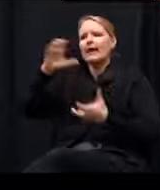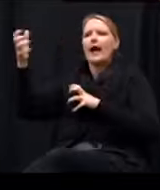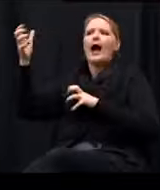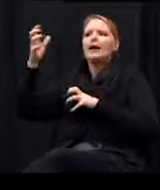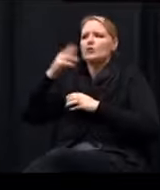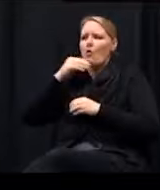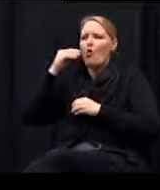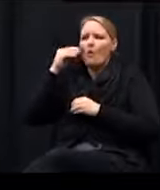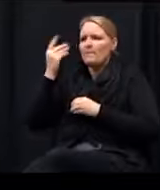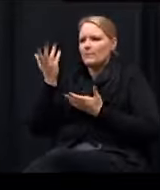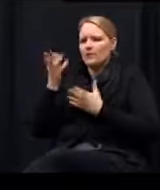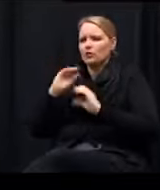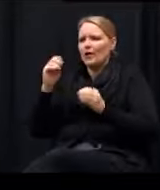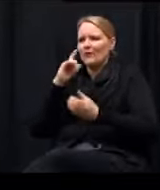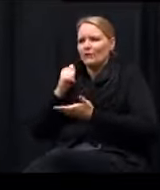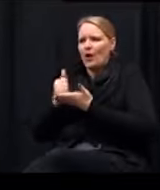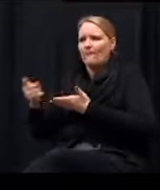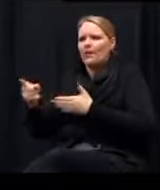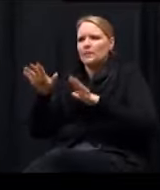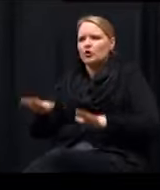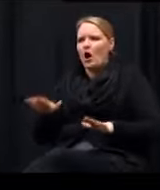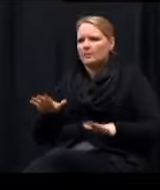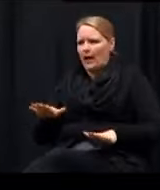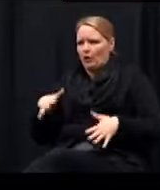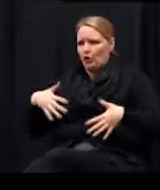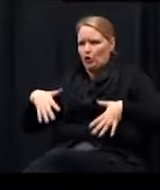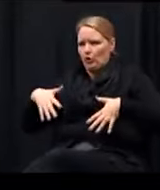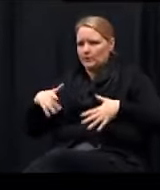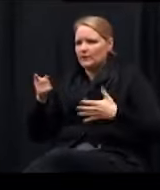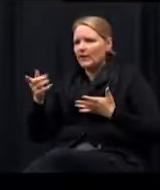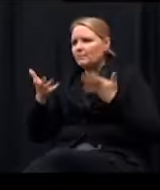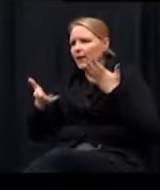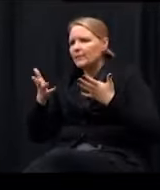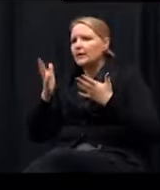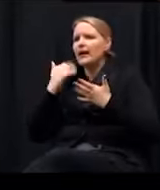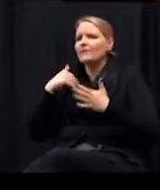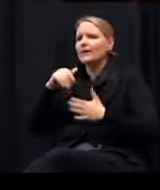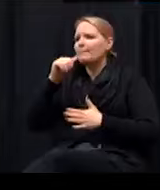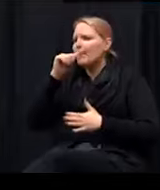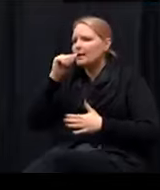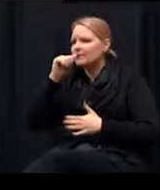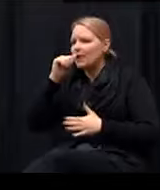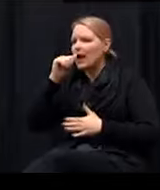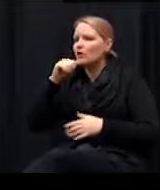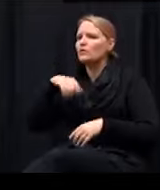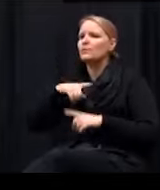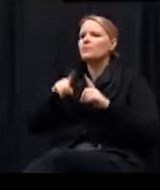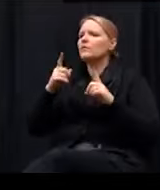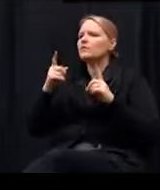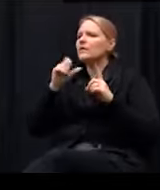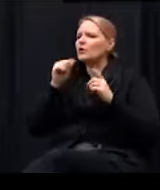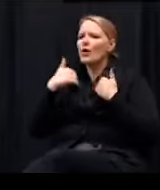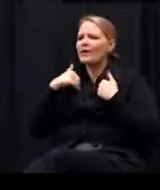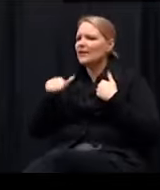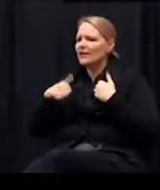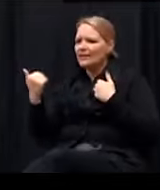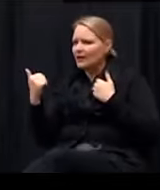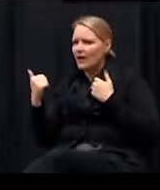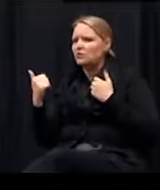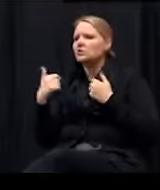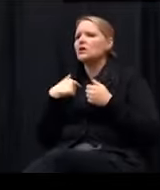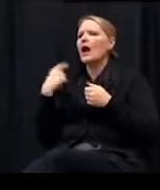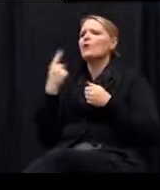there's nothing to help them kind of calm their nerves. They may have a pacifier, but they may not have anything else. And I always remember